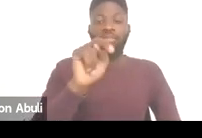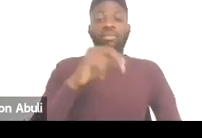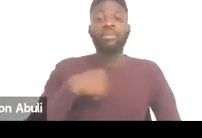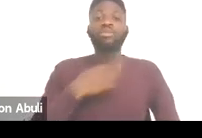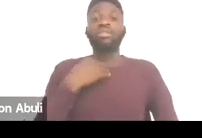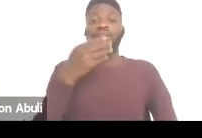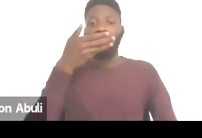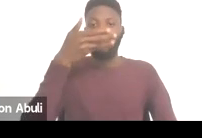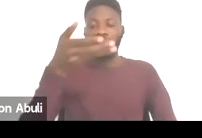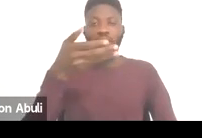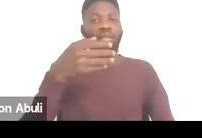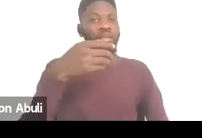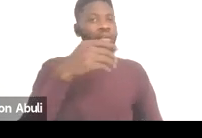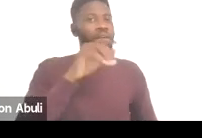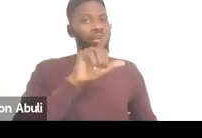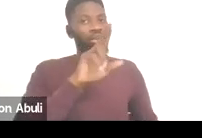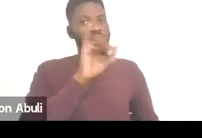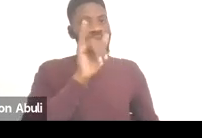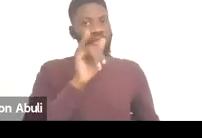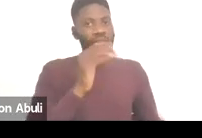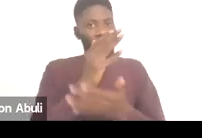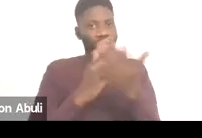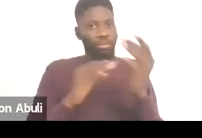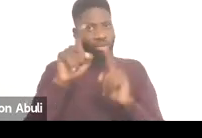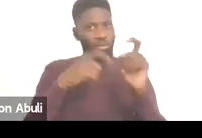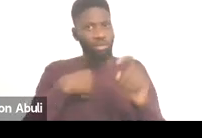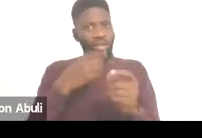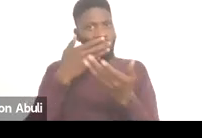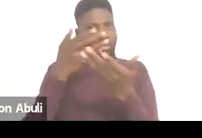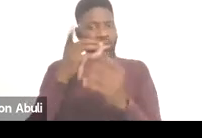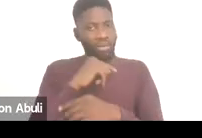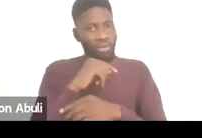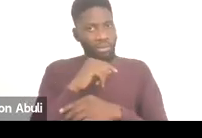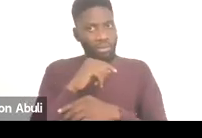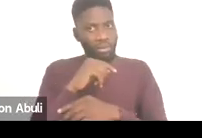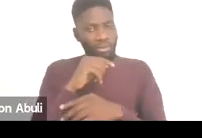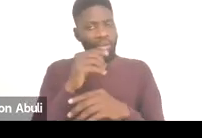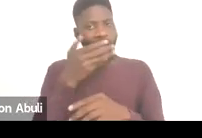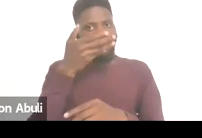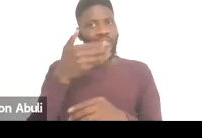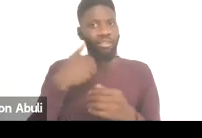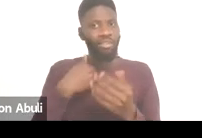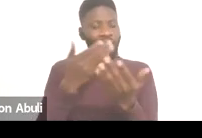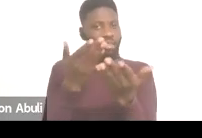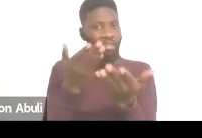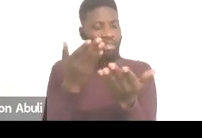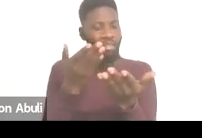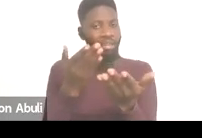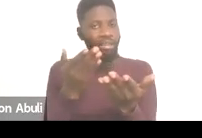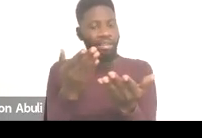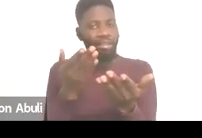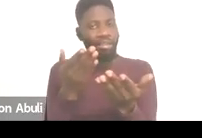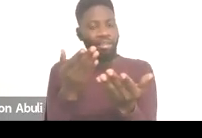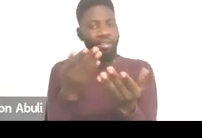Lucy, I think I've responded to quite a number of those questions. Huh? Already the Okay. answers are there and the questions have been fully